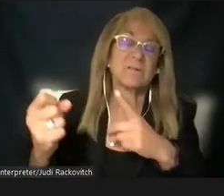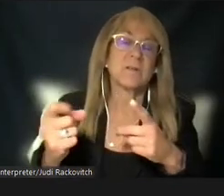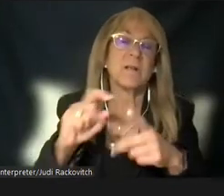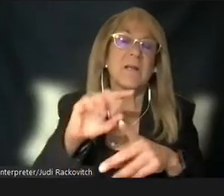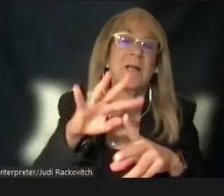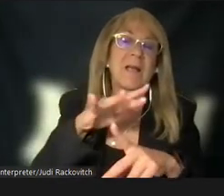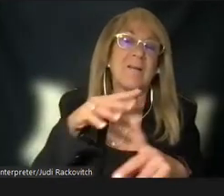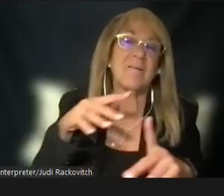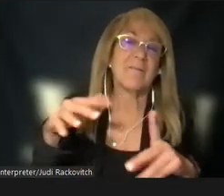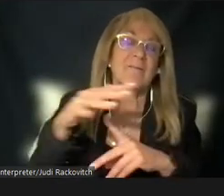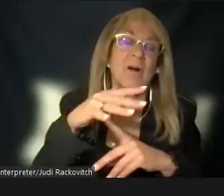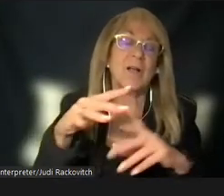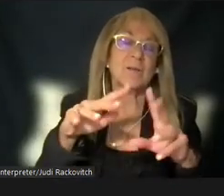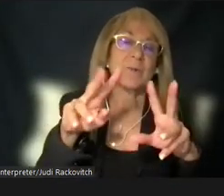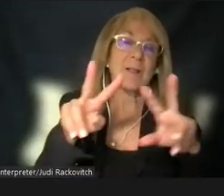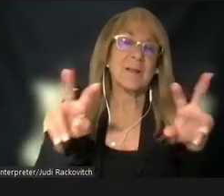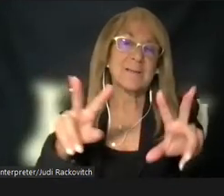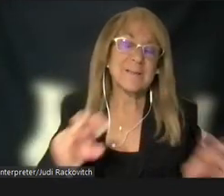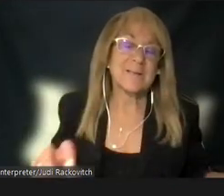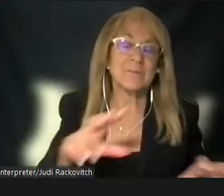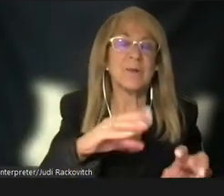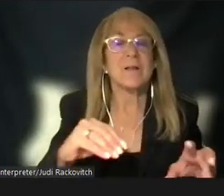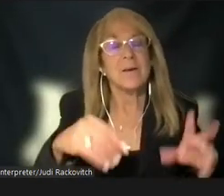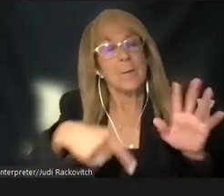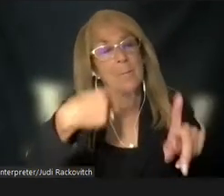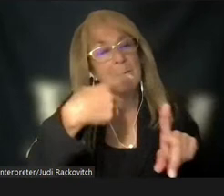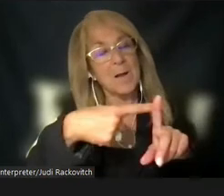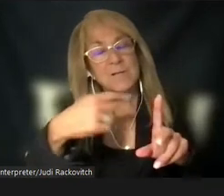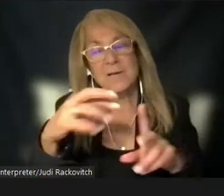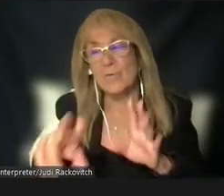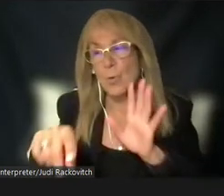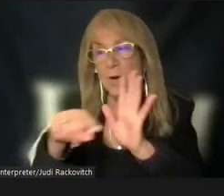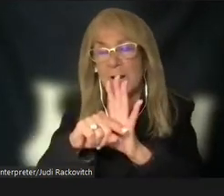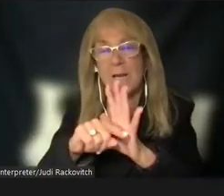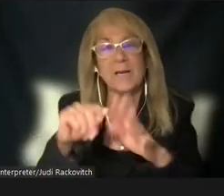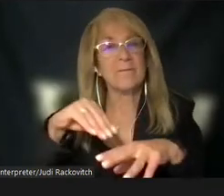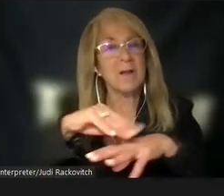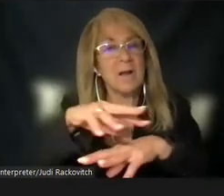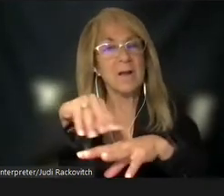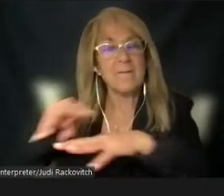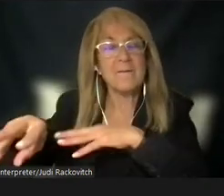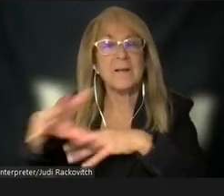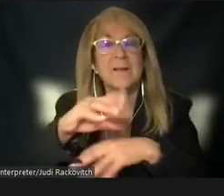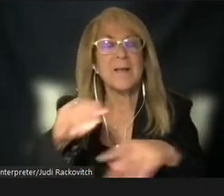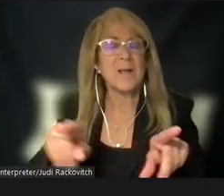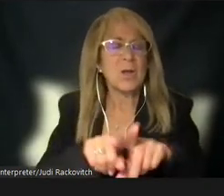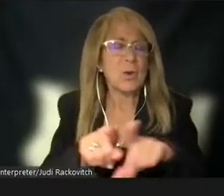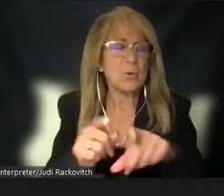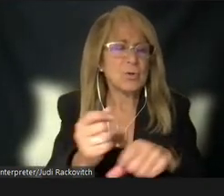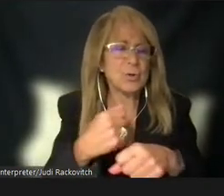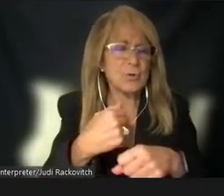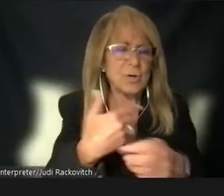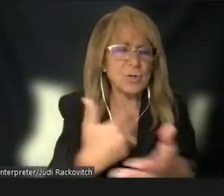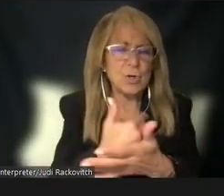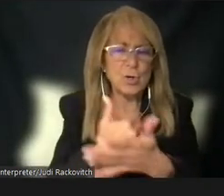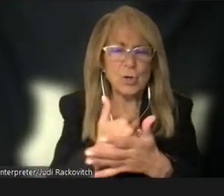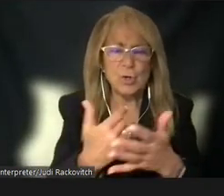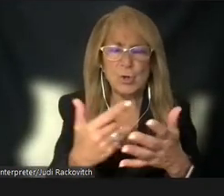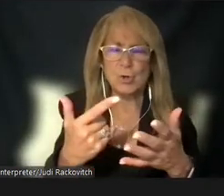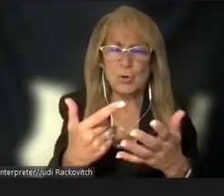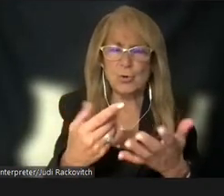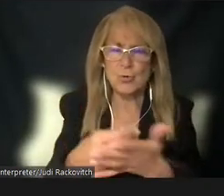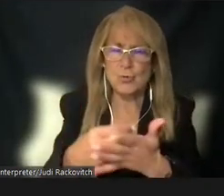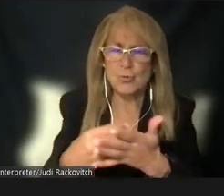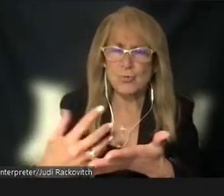assess and identify the range of effects, positive or negative. And there would be creation of a new revenue stream for investment in subways, buses, and